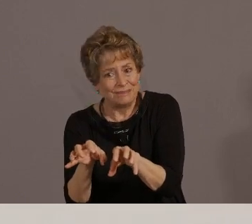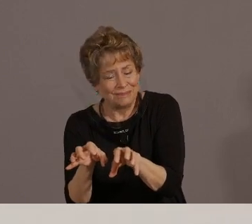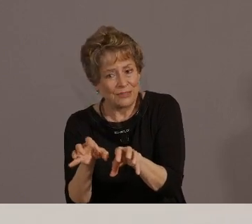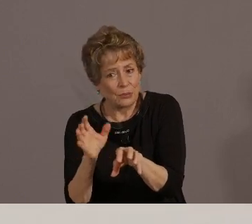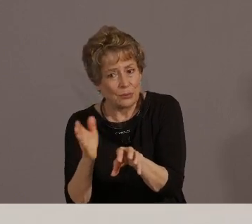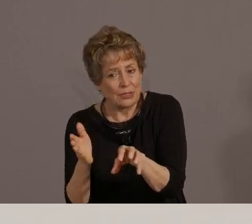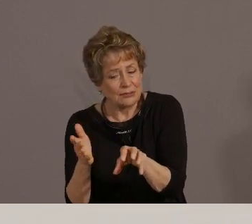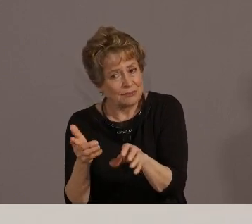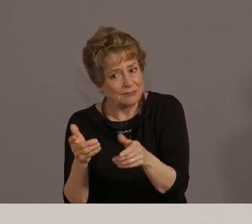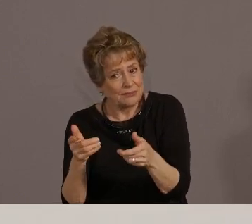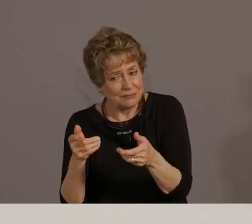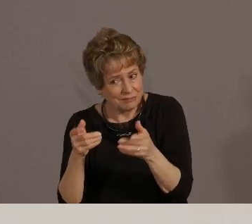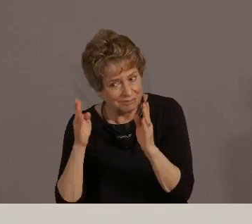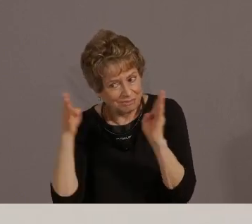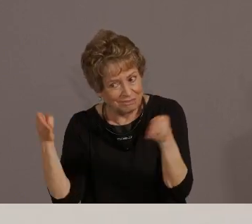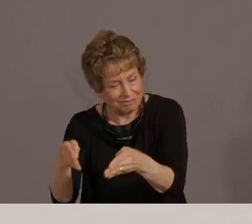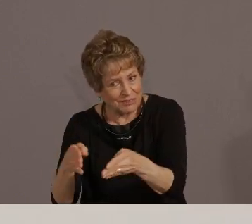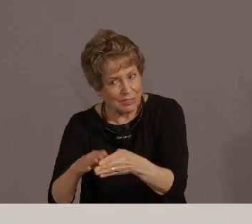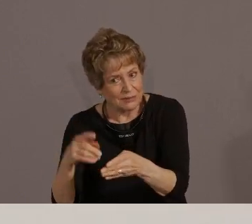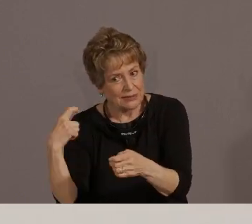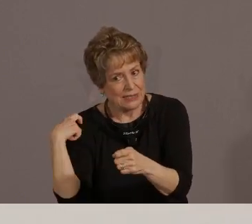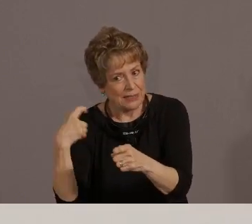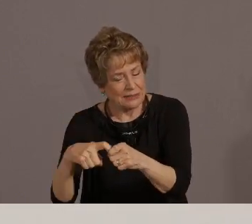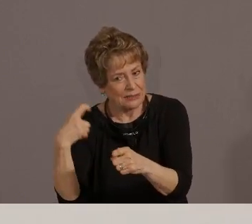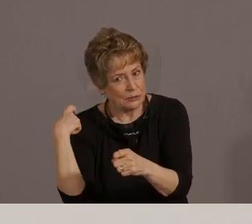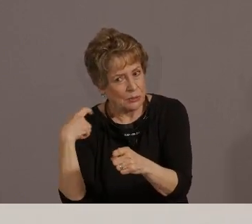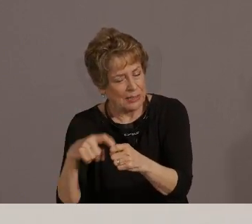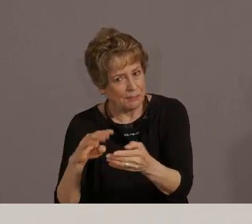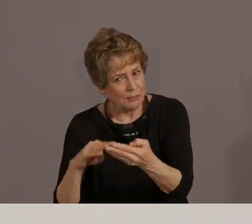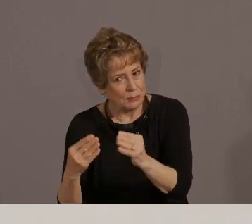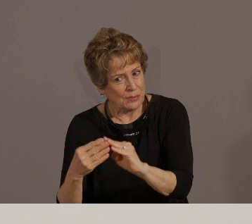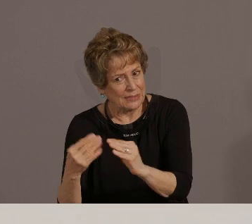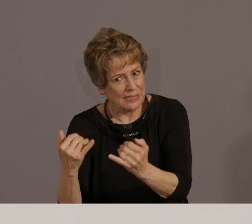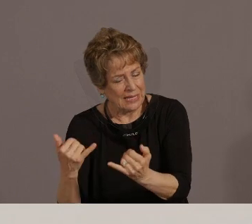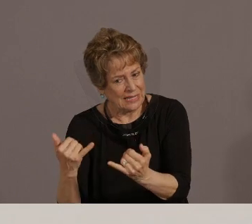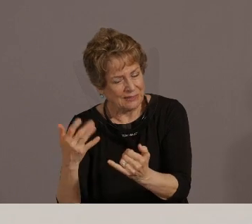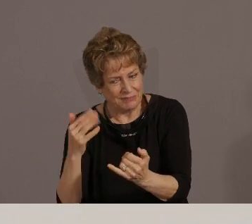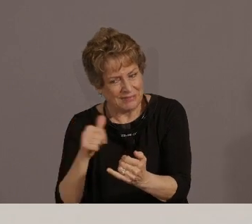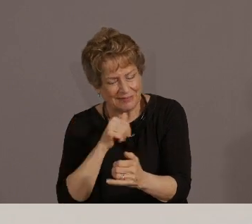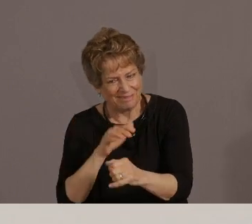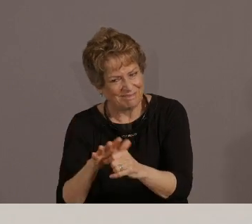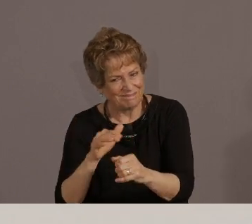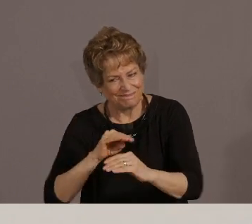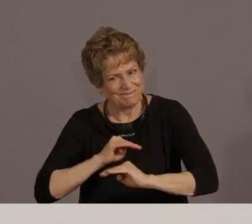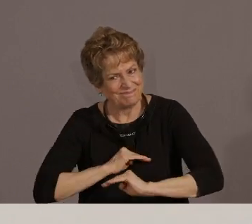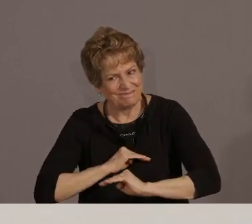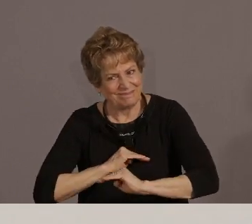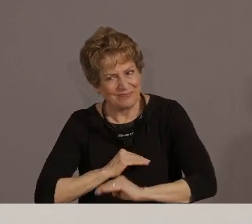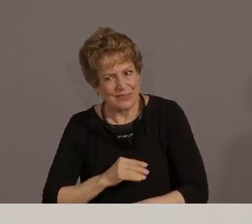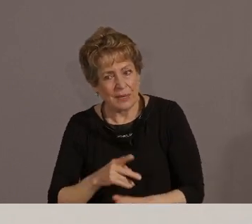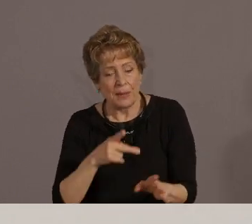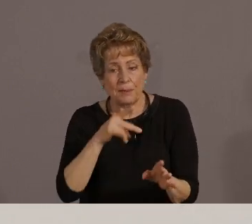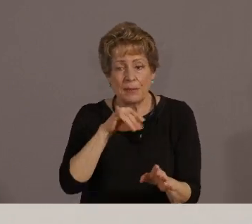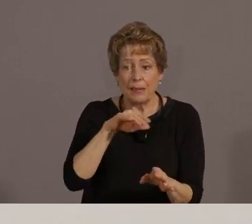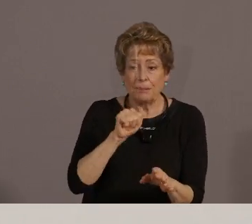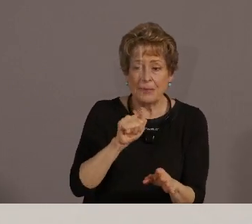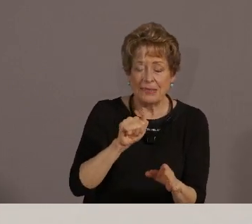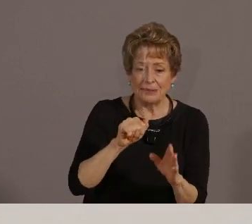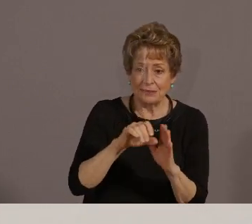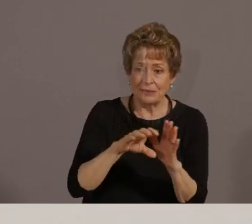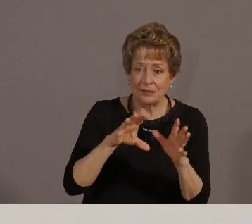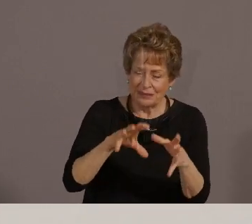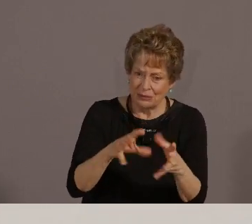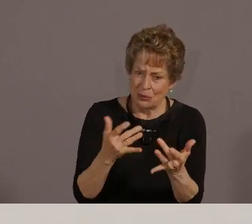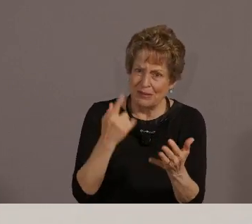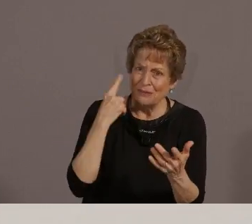underserved Latino communities. Right now, Pima County is waiting for approval from the state, but Pima County is hearing